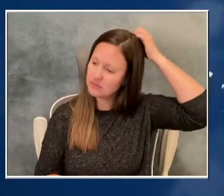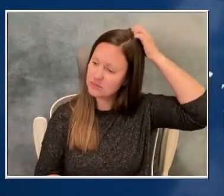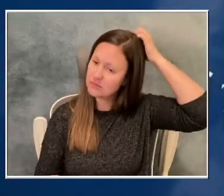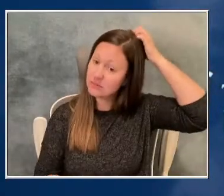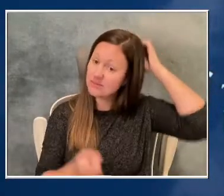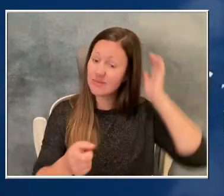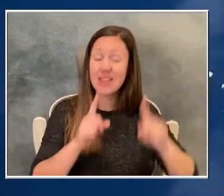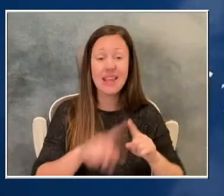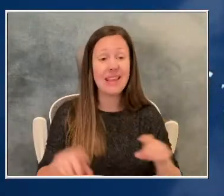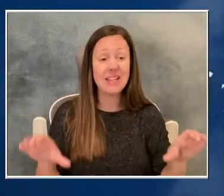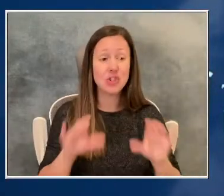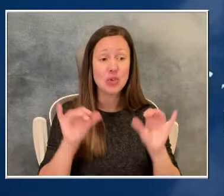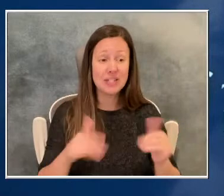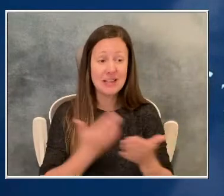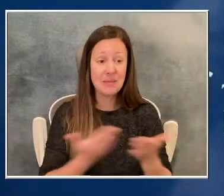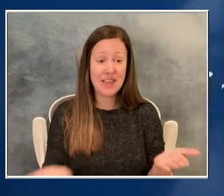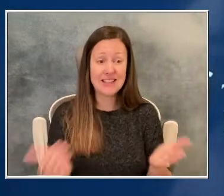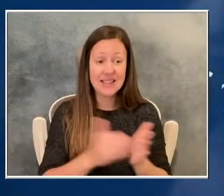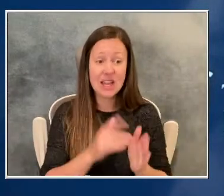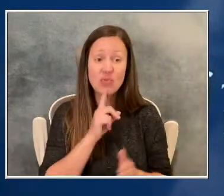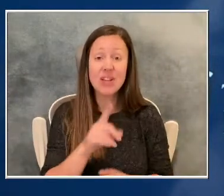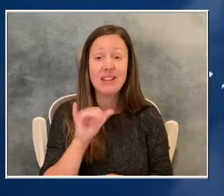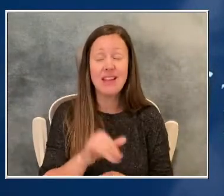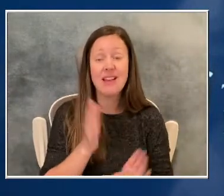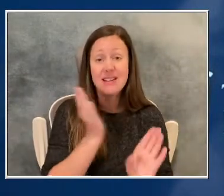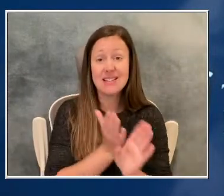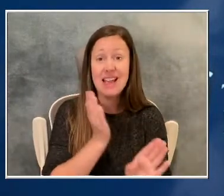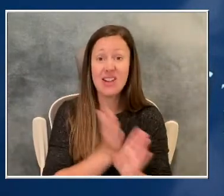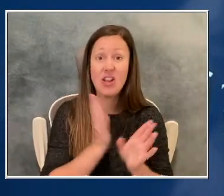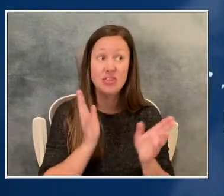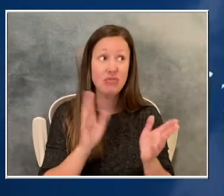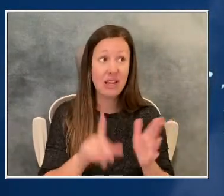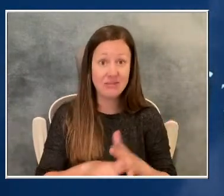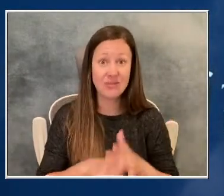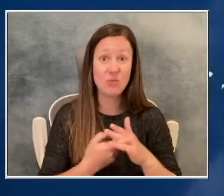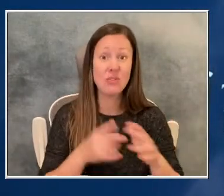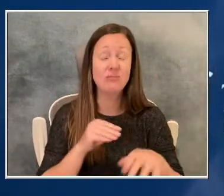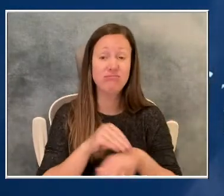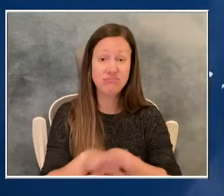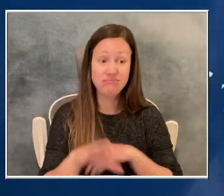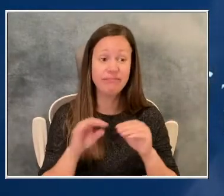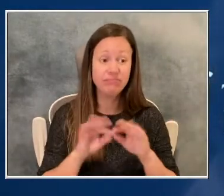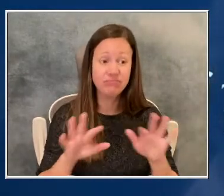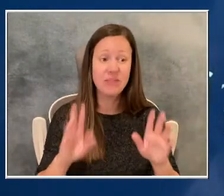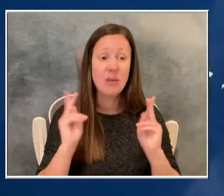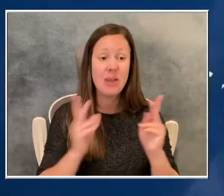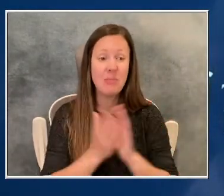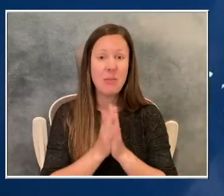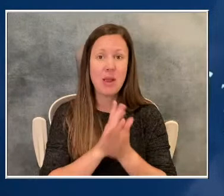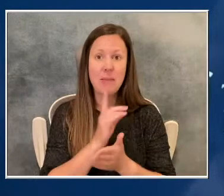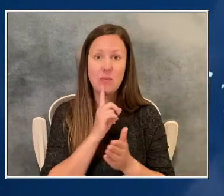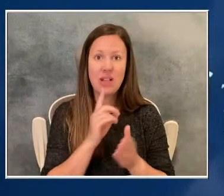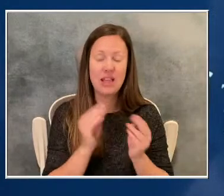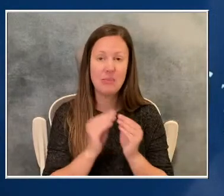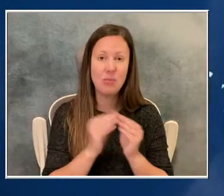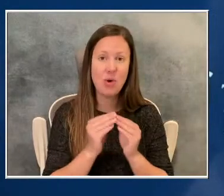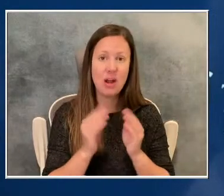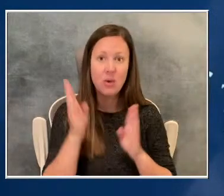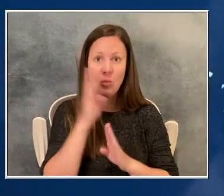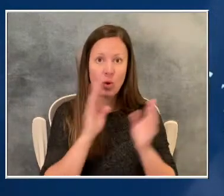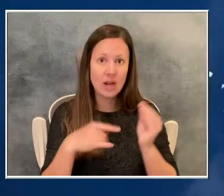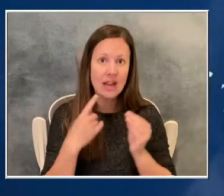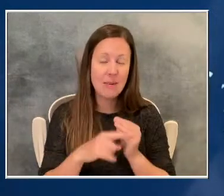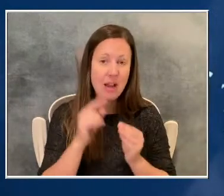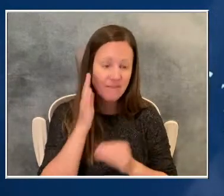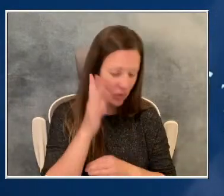really psychologically sets in and makes people worry about what their future is going to look like. It